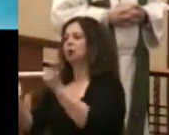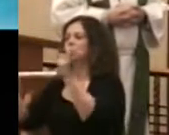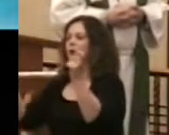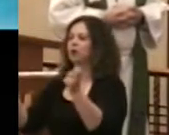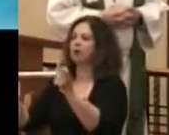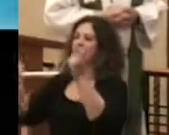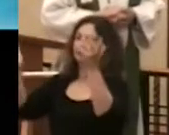Alleluia,